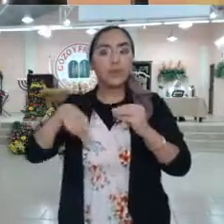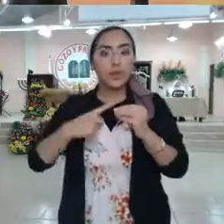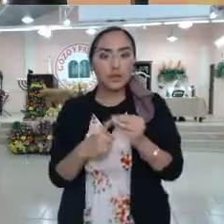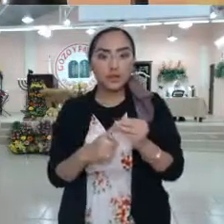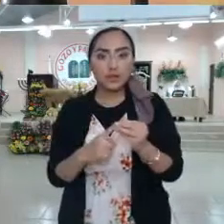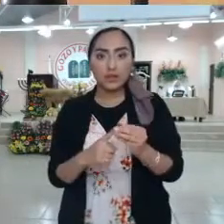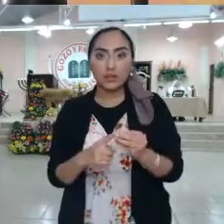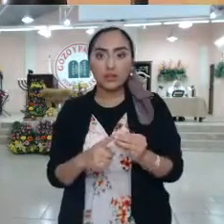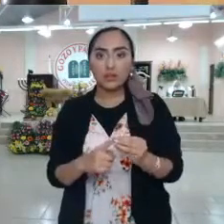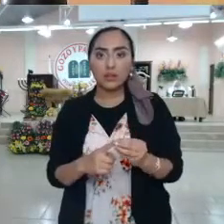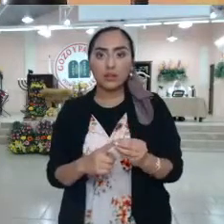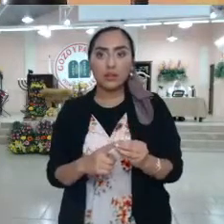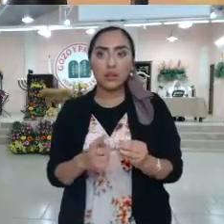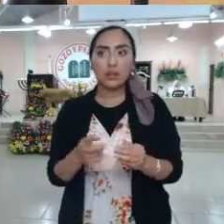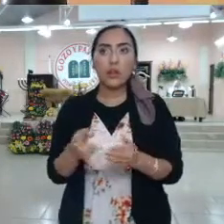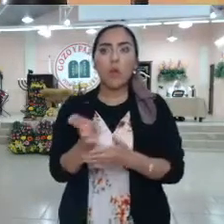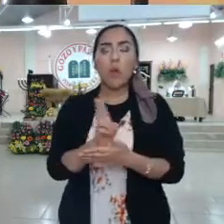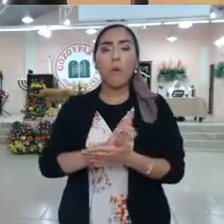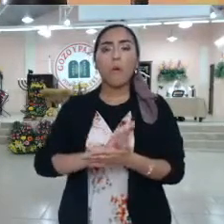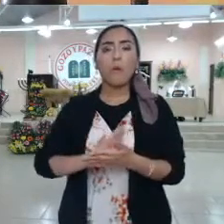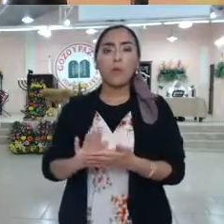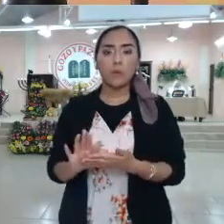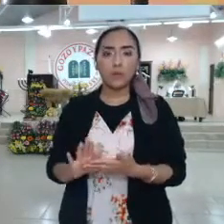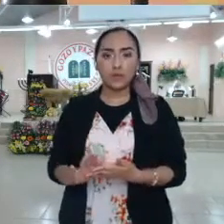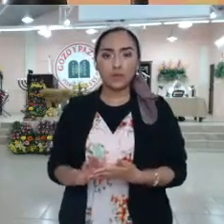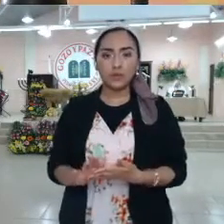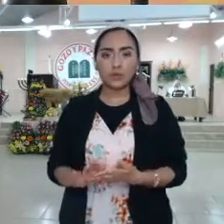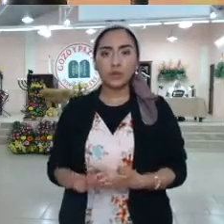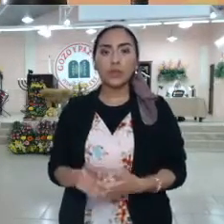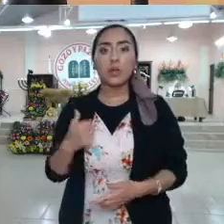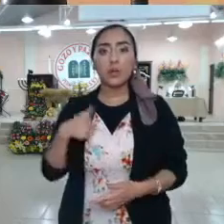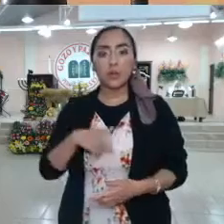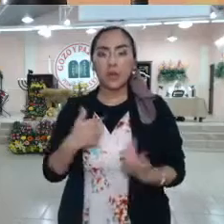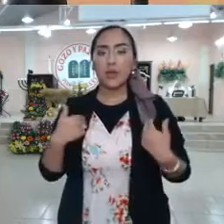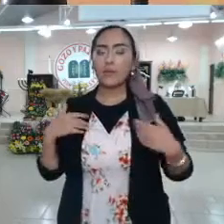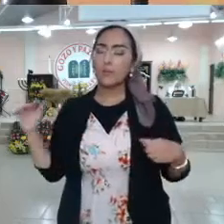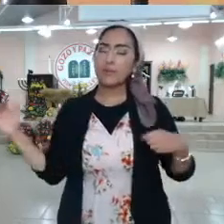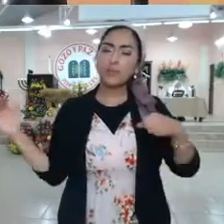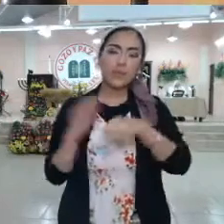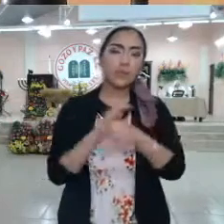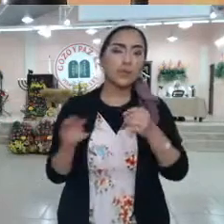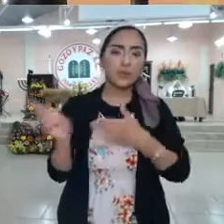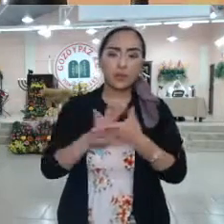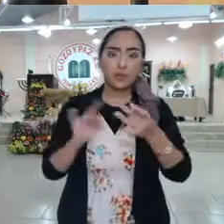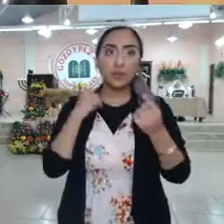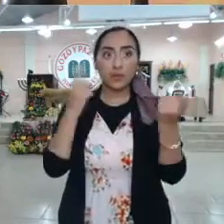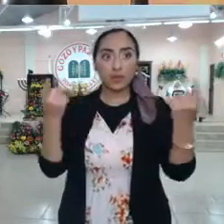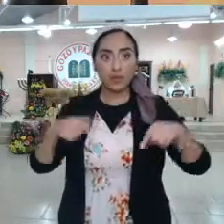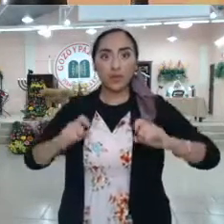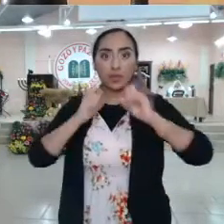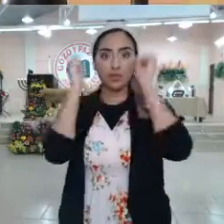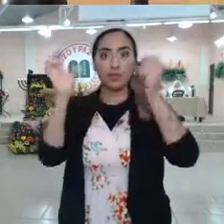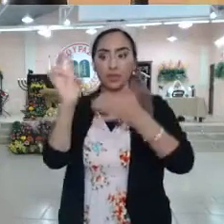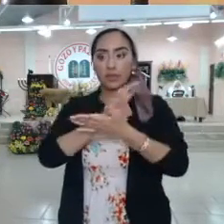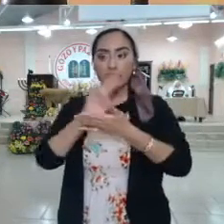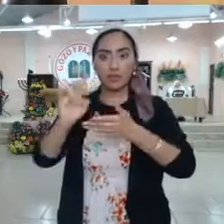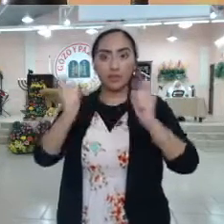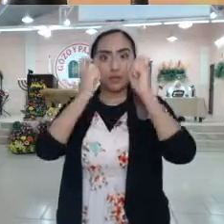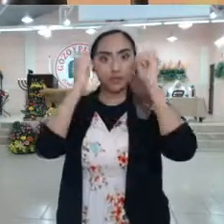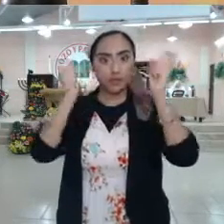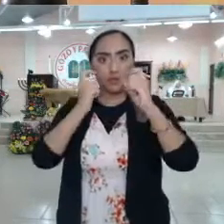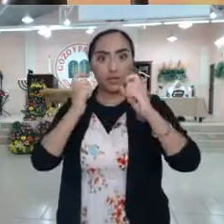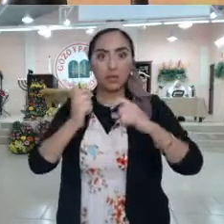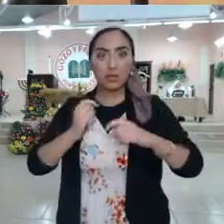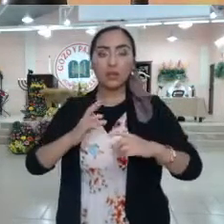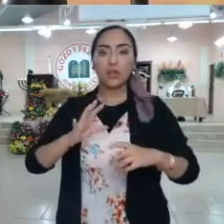have conversations about holy things. We have been full of the Ruach HaKodesh, and the feast of Shavuot is